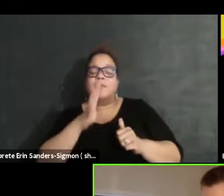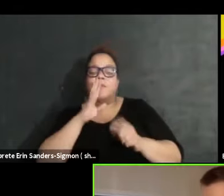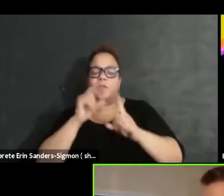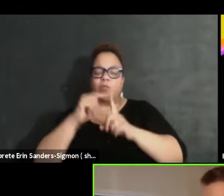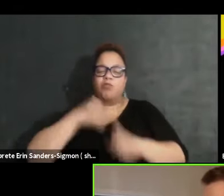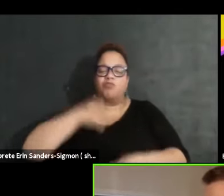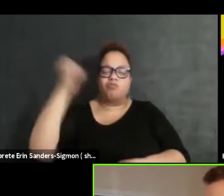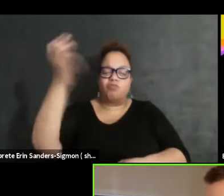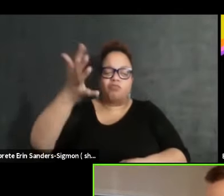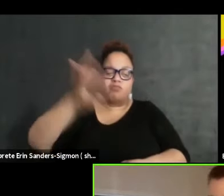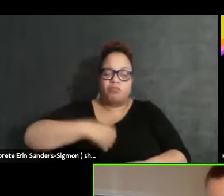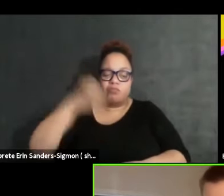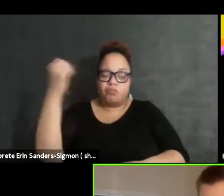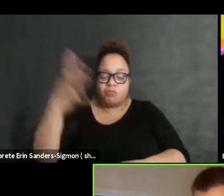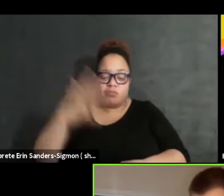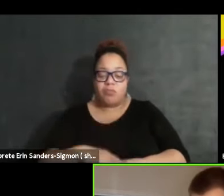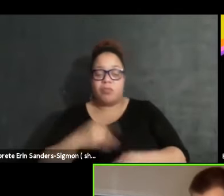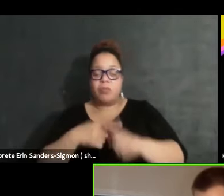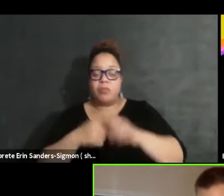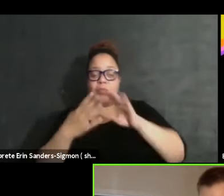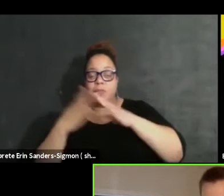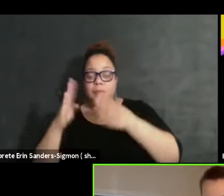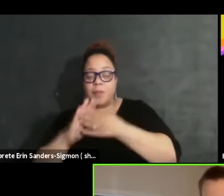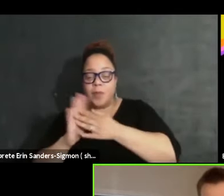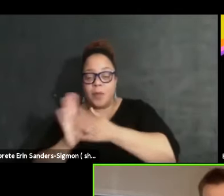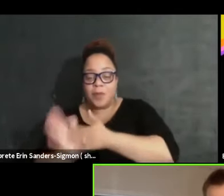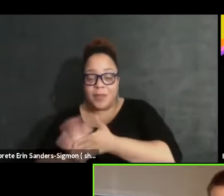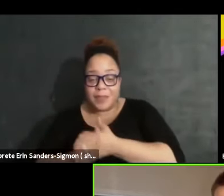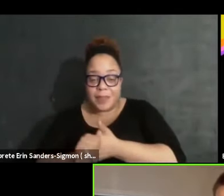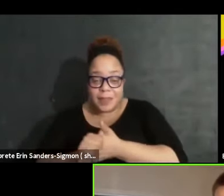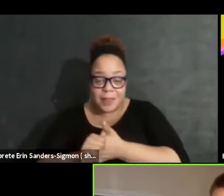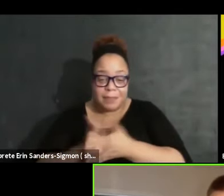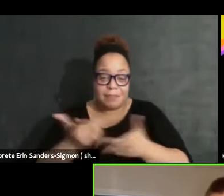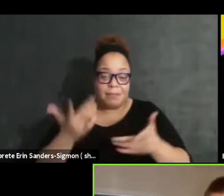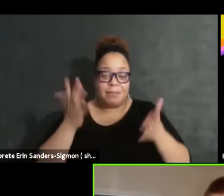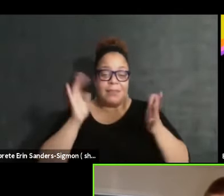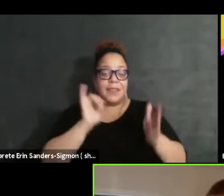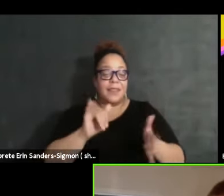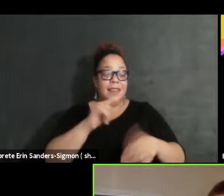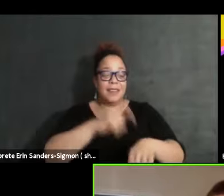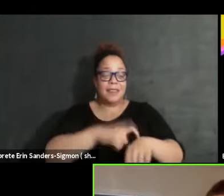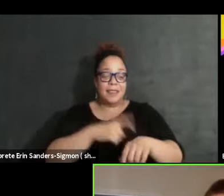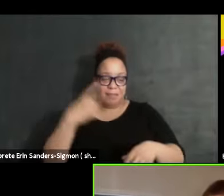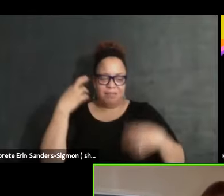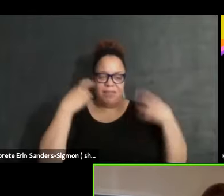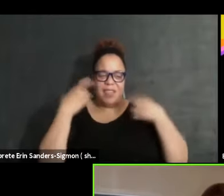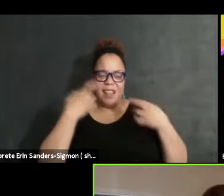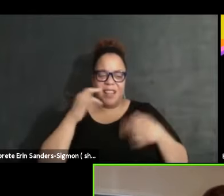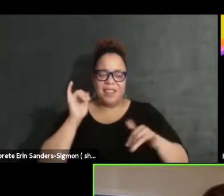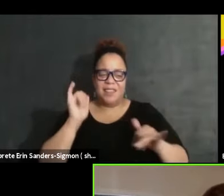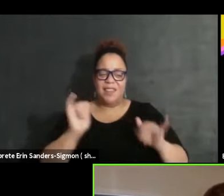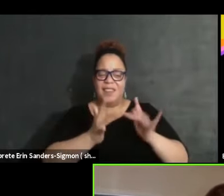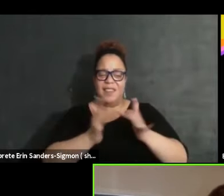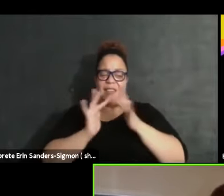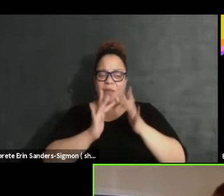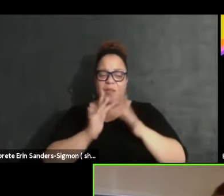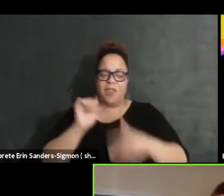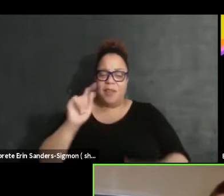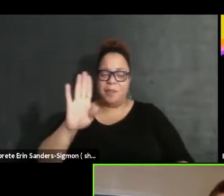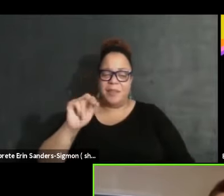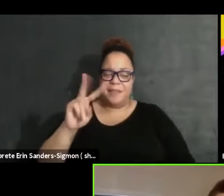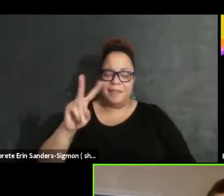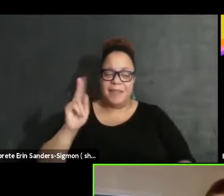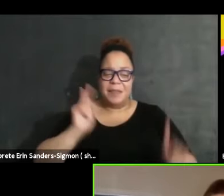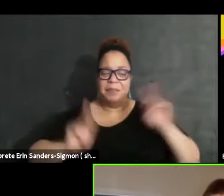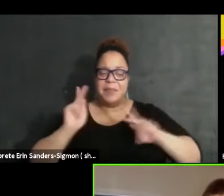that, right? And in that time, you start to realize that this network of Brave New Voices, all of these people here, become